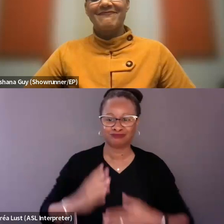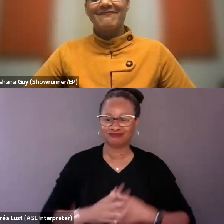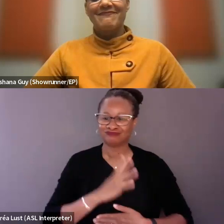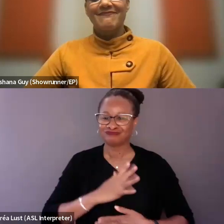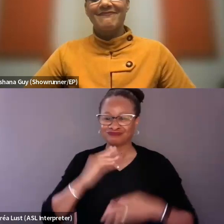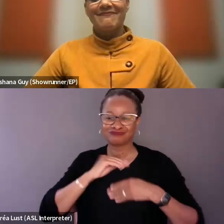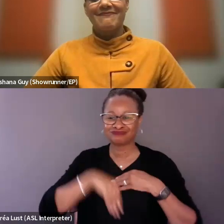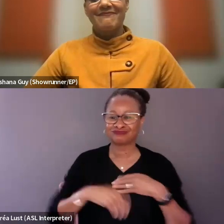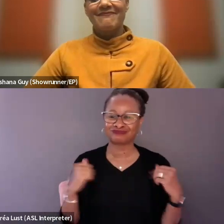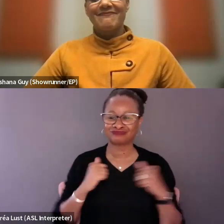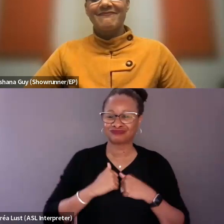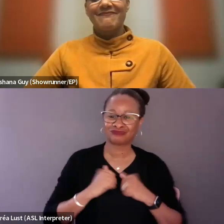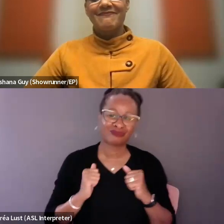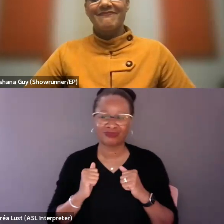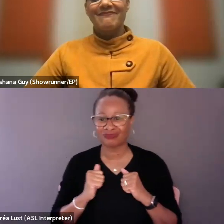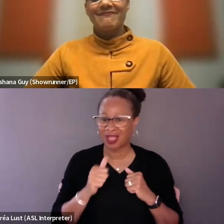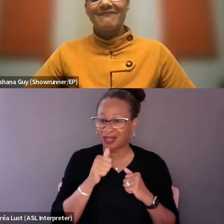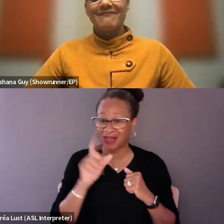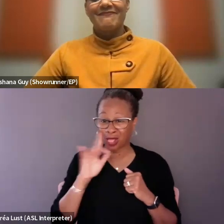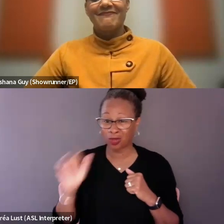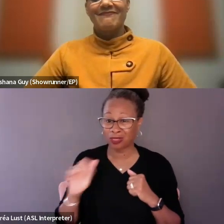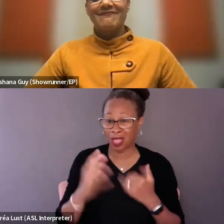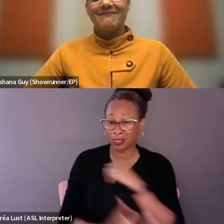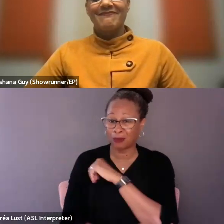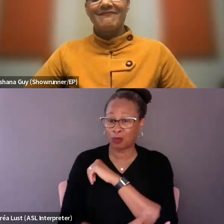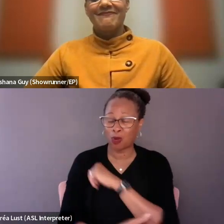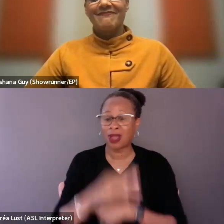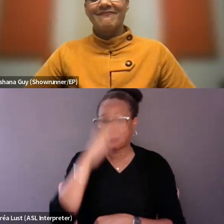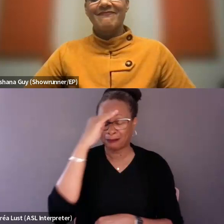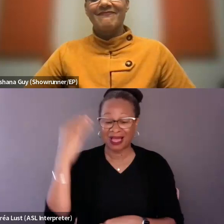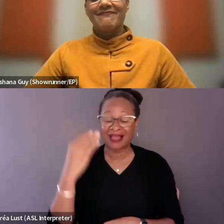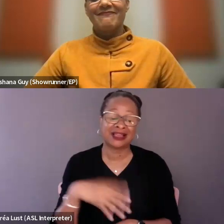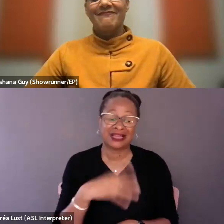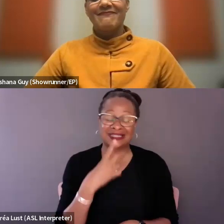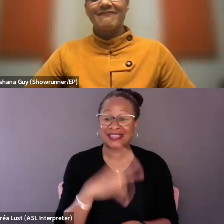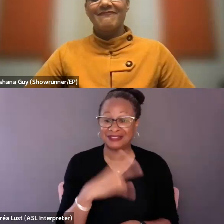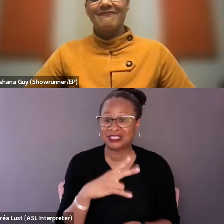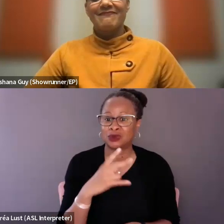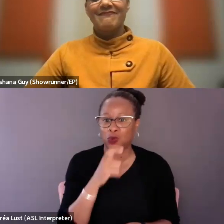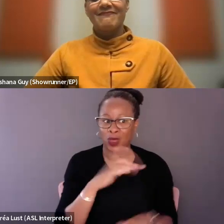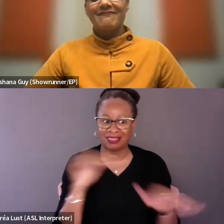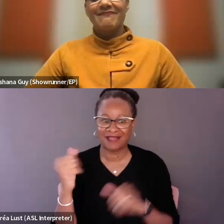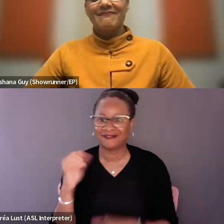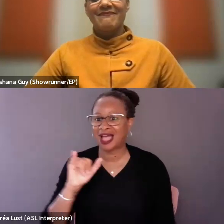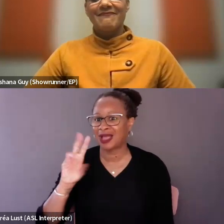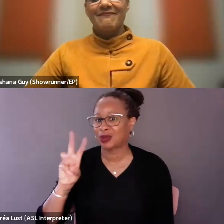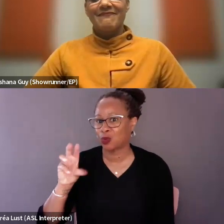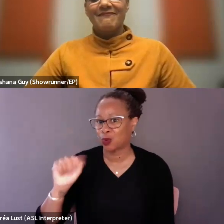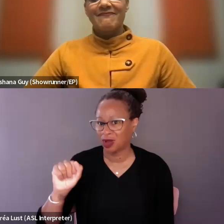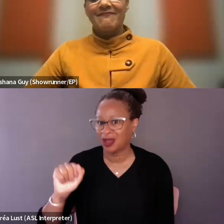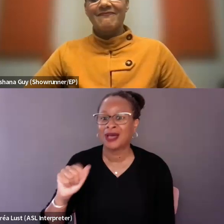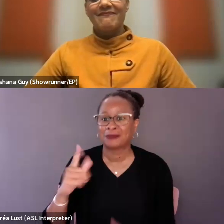looking like, you know, the poor Black 17-year-old that left Iowa after they had spent all this time in